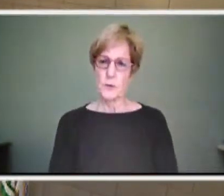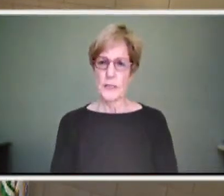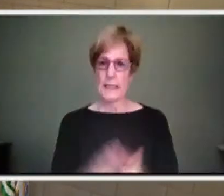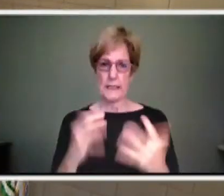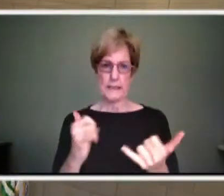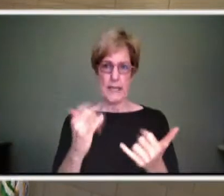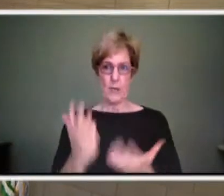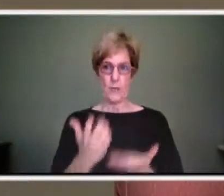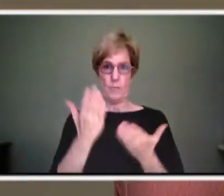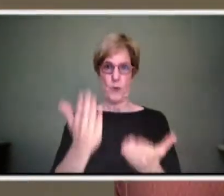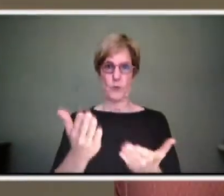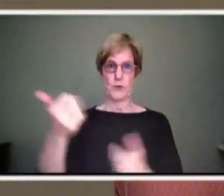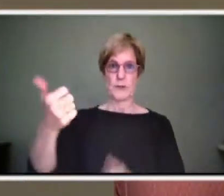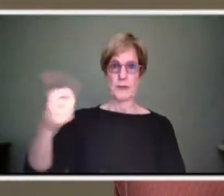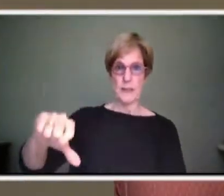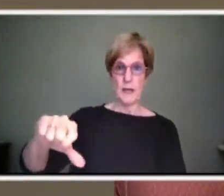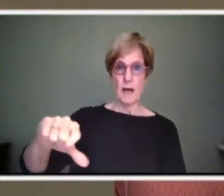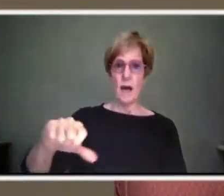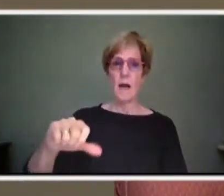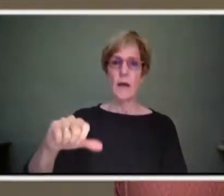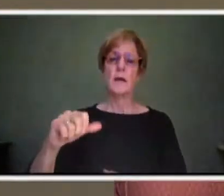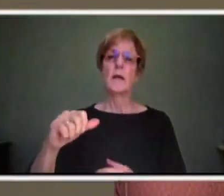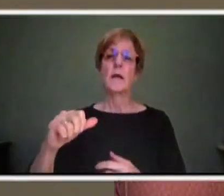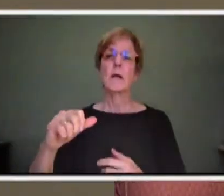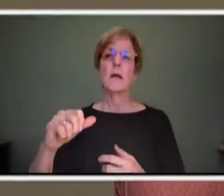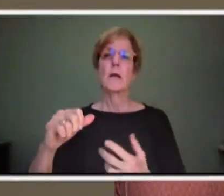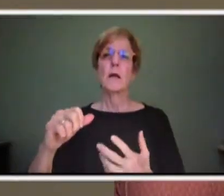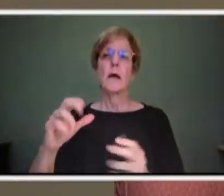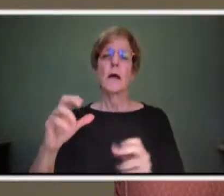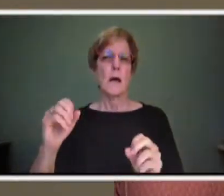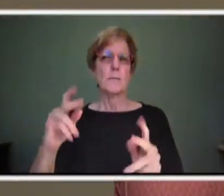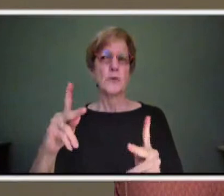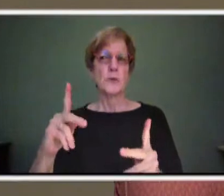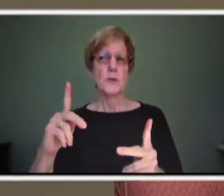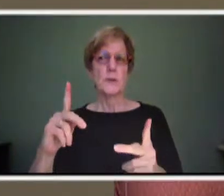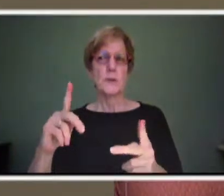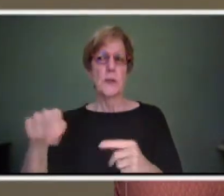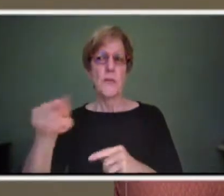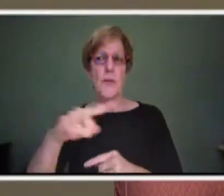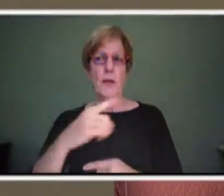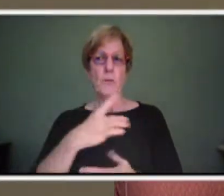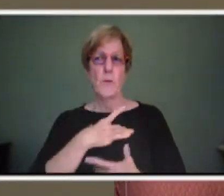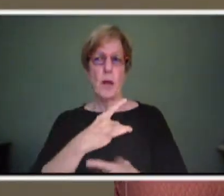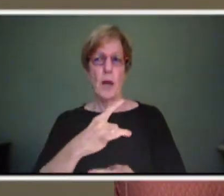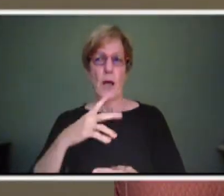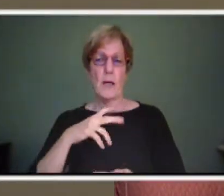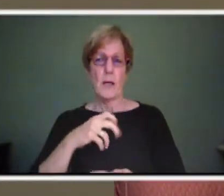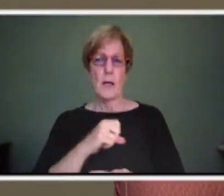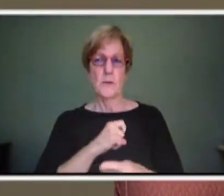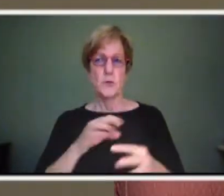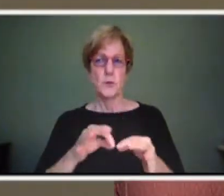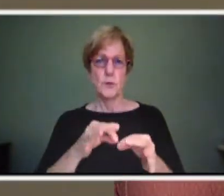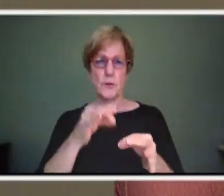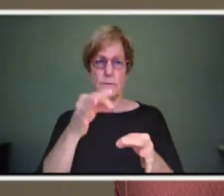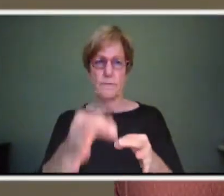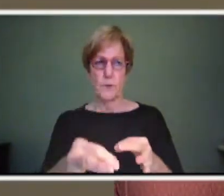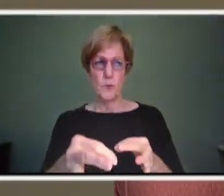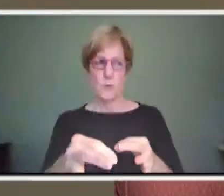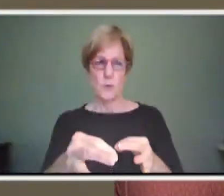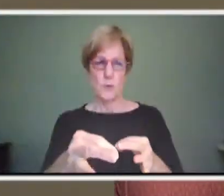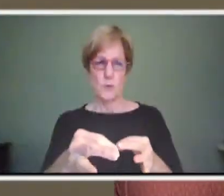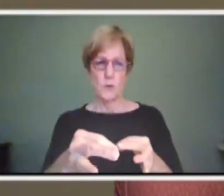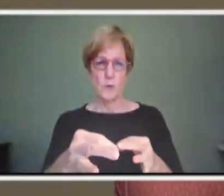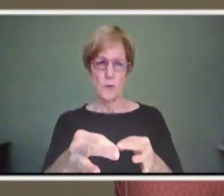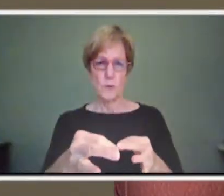to deny, I just want to give petitioner also an opportunity if they would like us to defer it. That's not